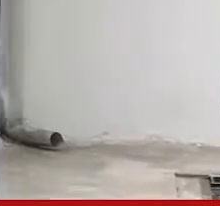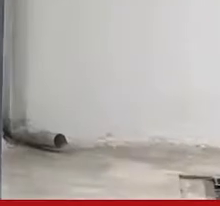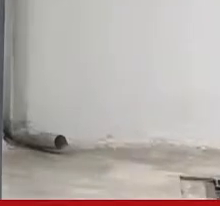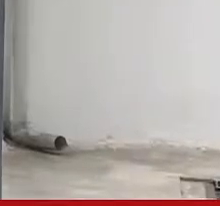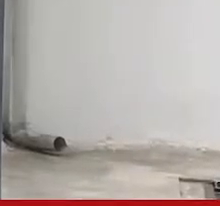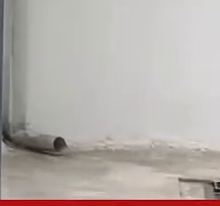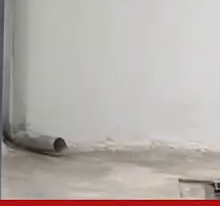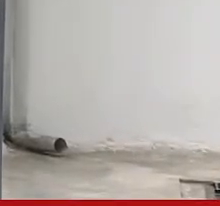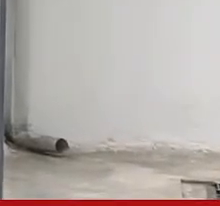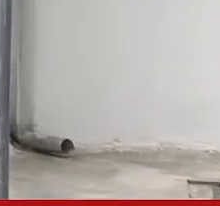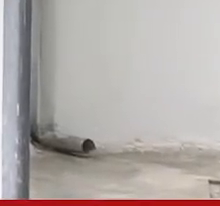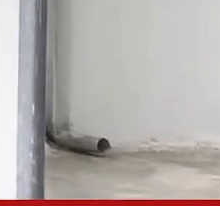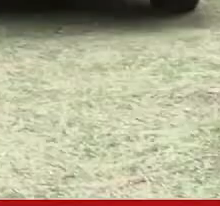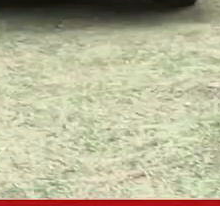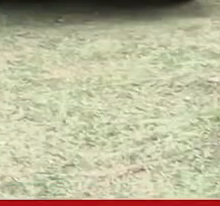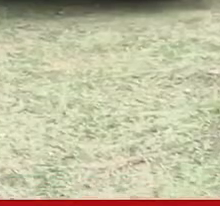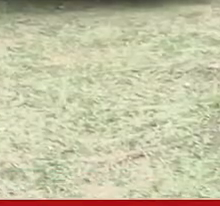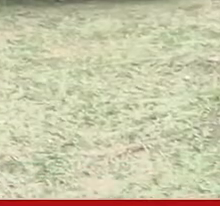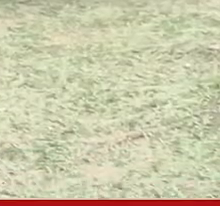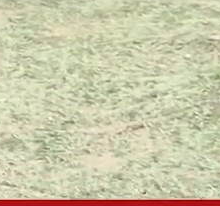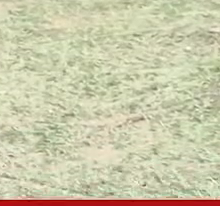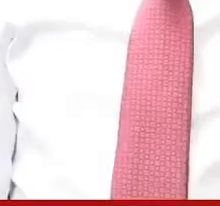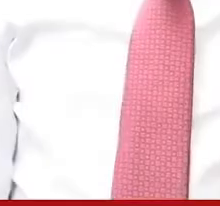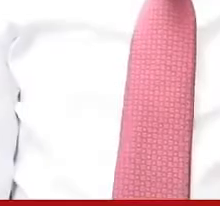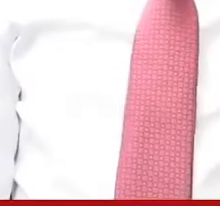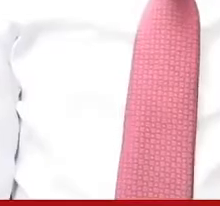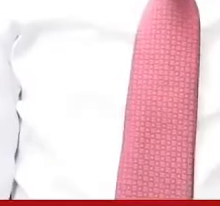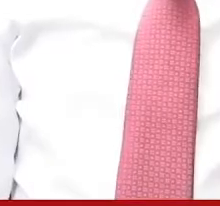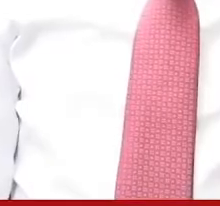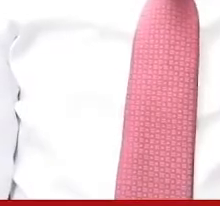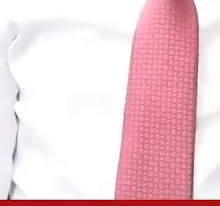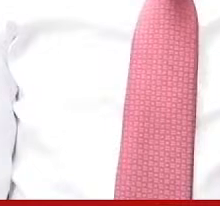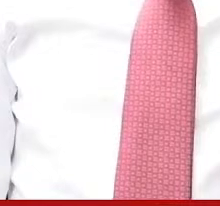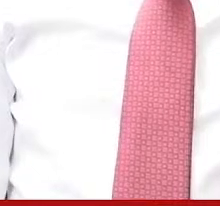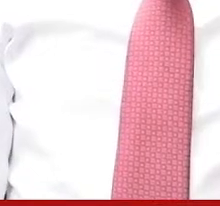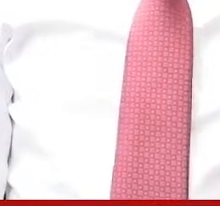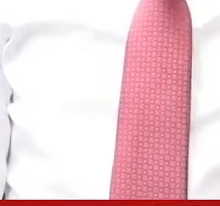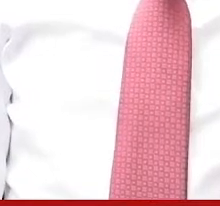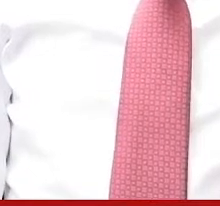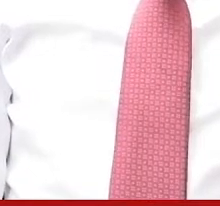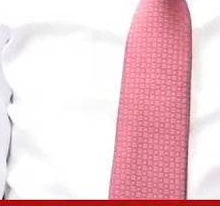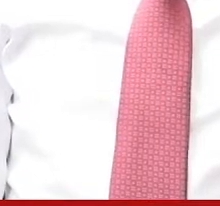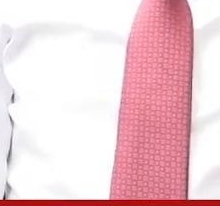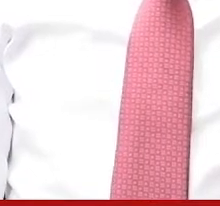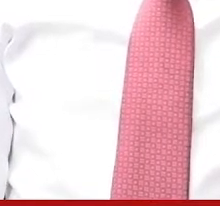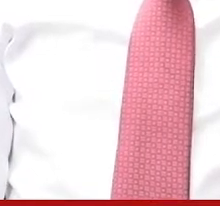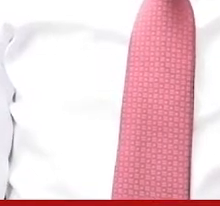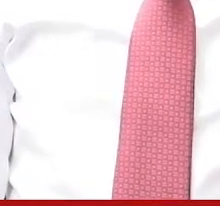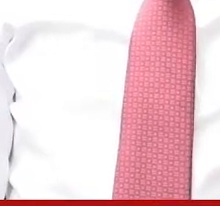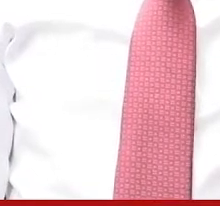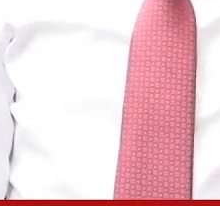chance. Migori Governor urged Gen Z to embrace Ruto's call for national dialogue.